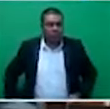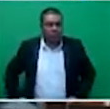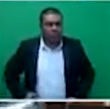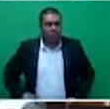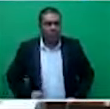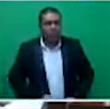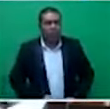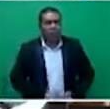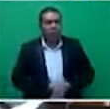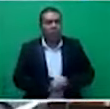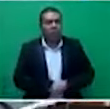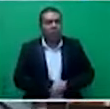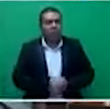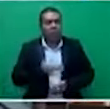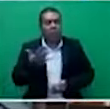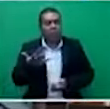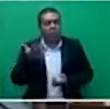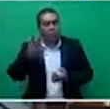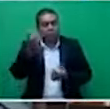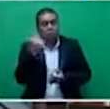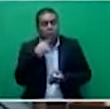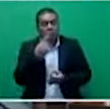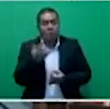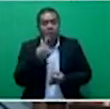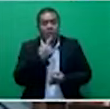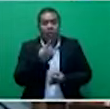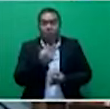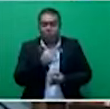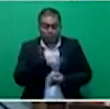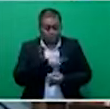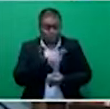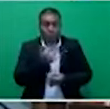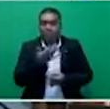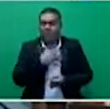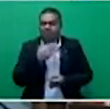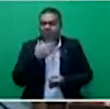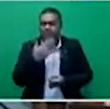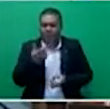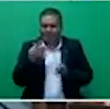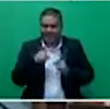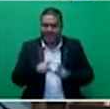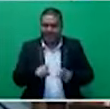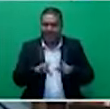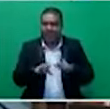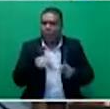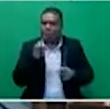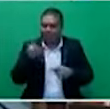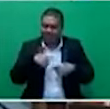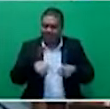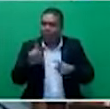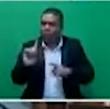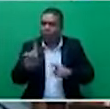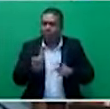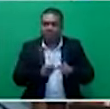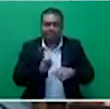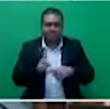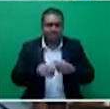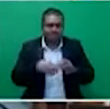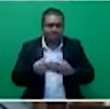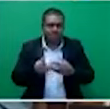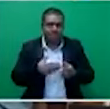that the nominal debt levels don't tell you so much about debt sustainability. Sustainability is what matters. In the same way, if Honourable